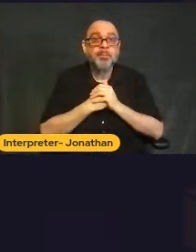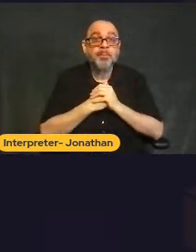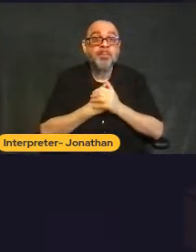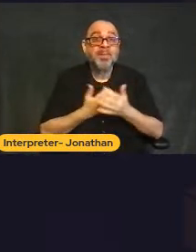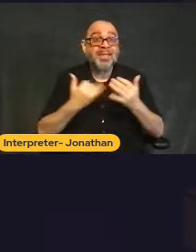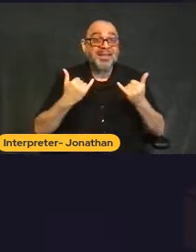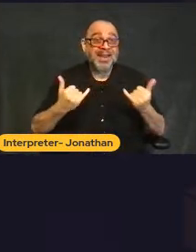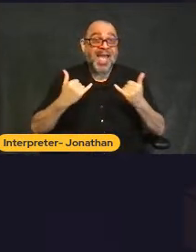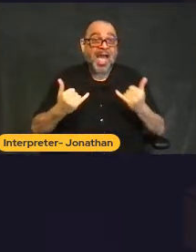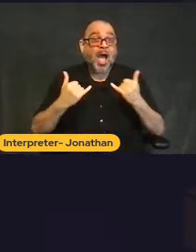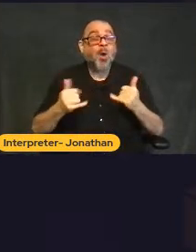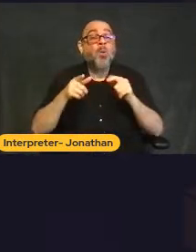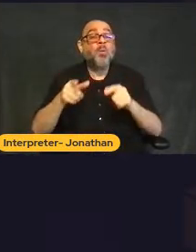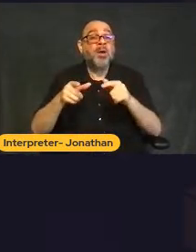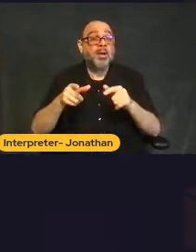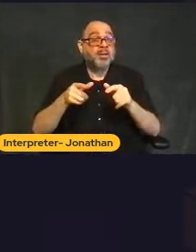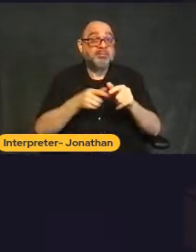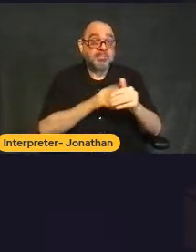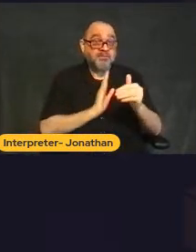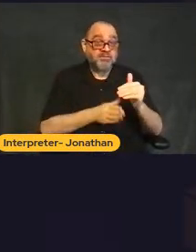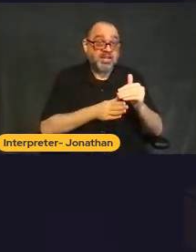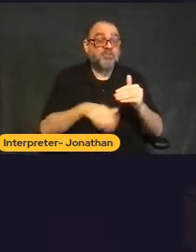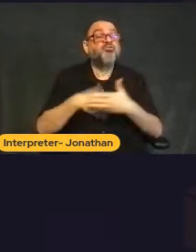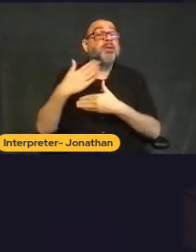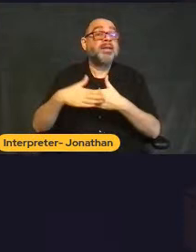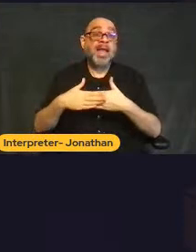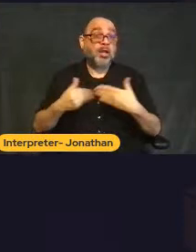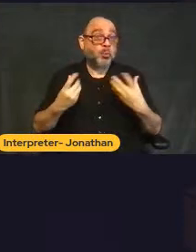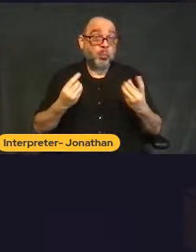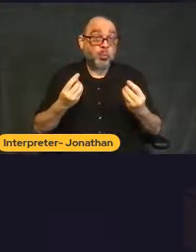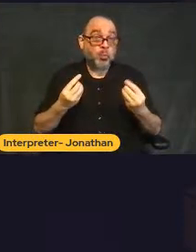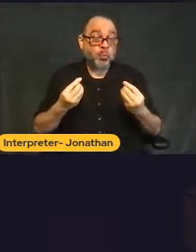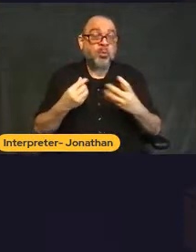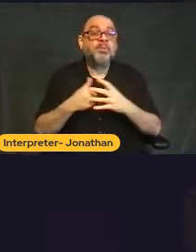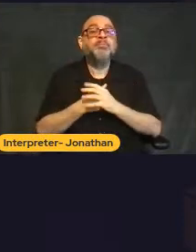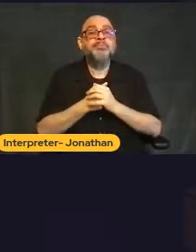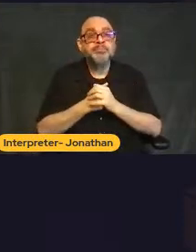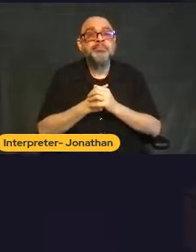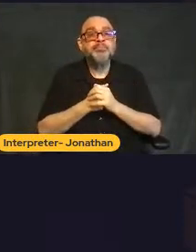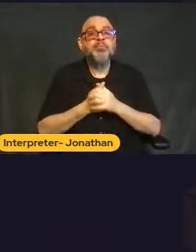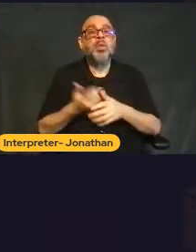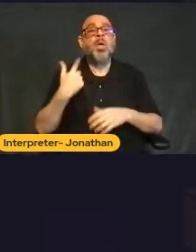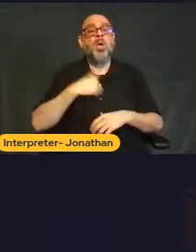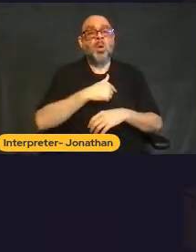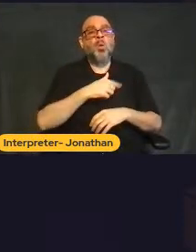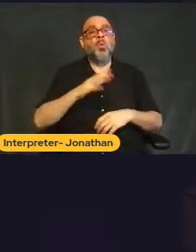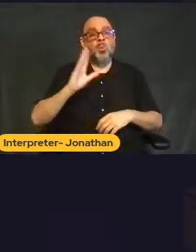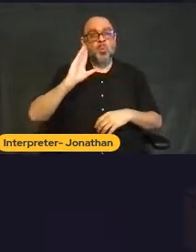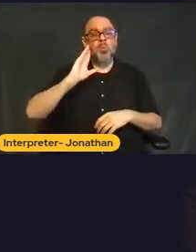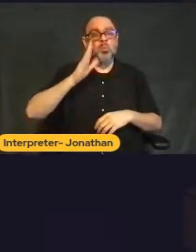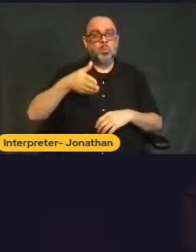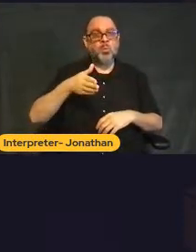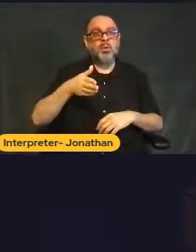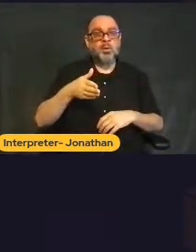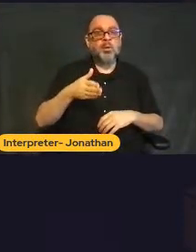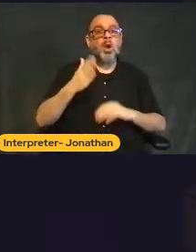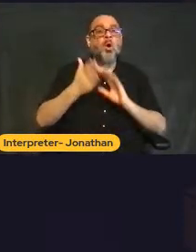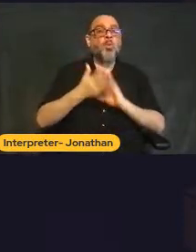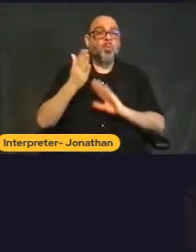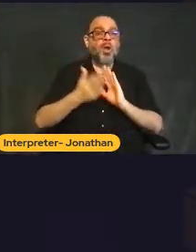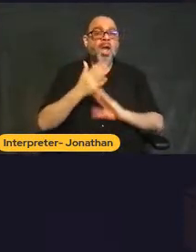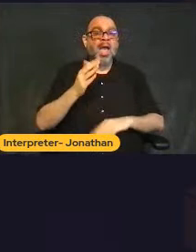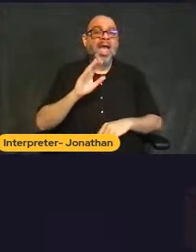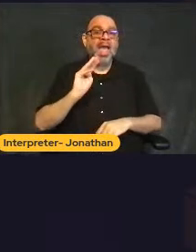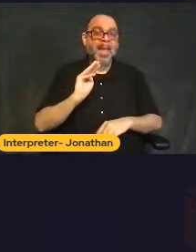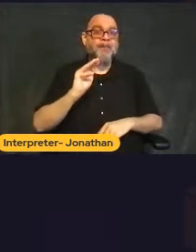The next thing that we will do is we will run npm run